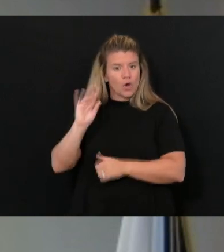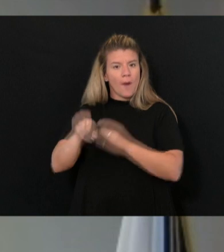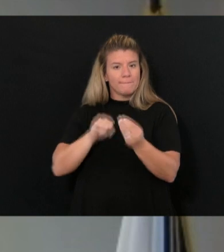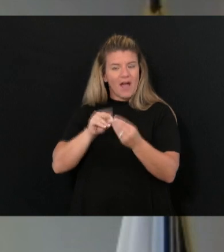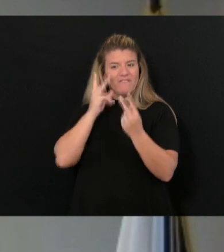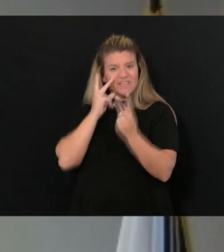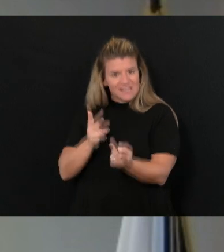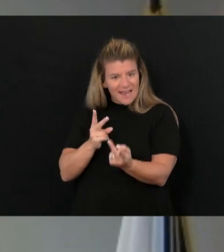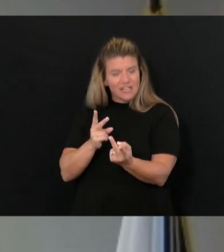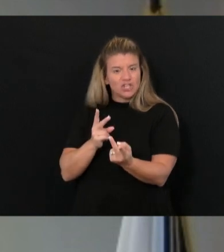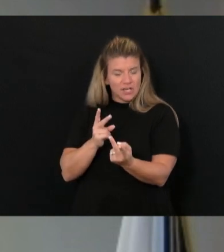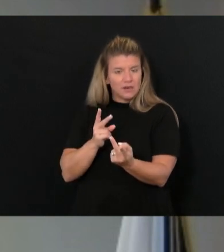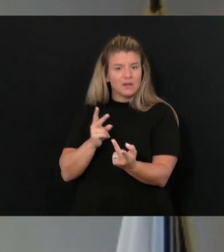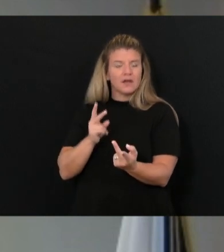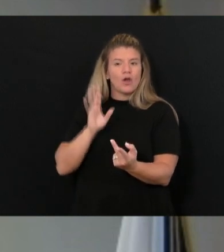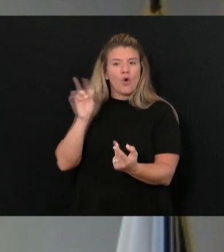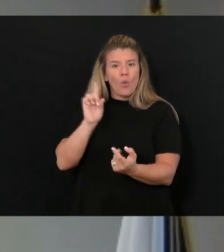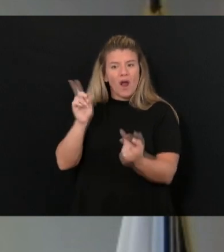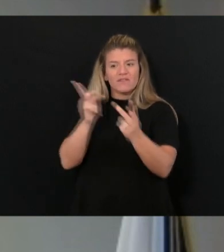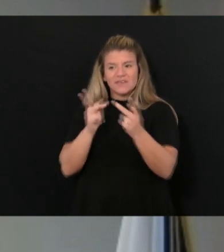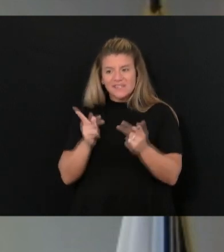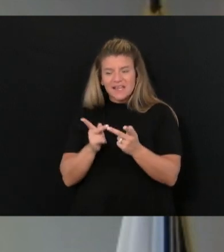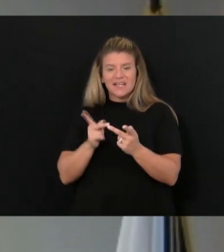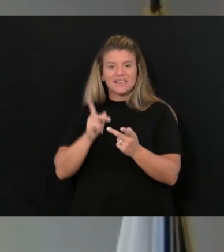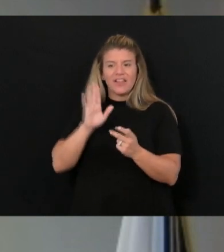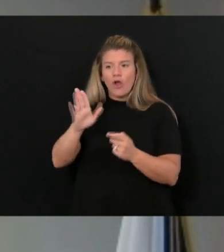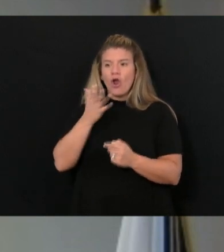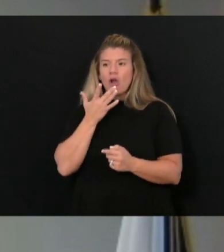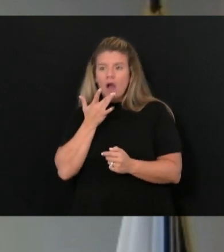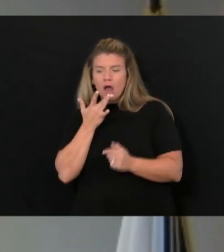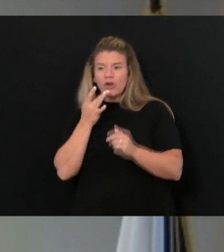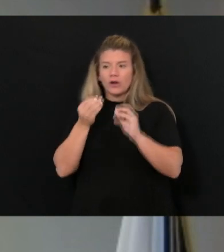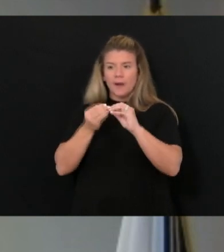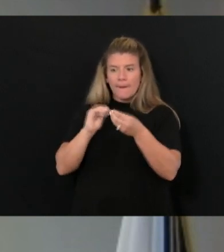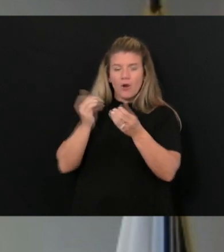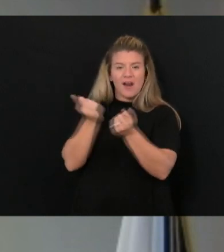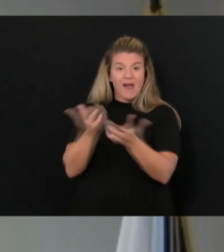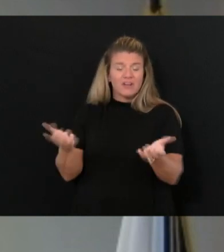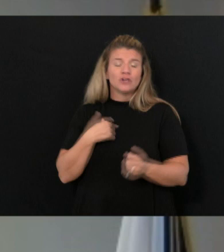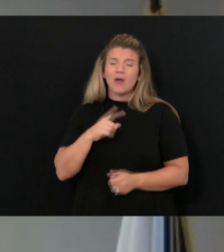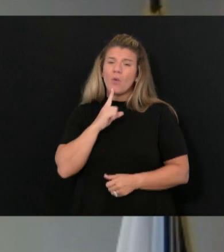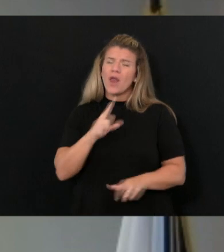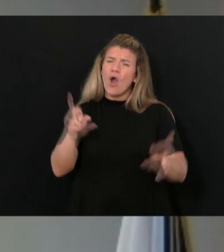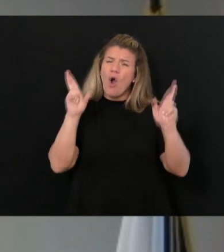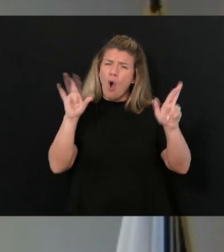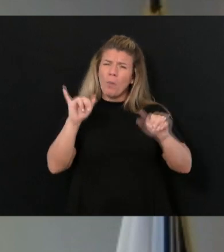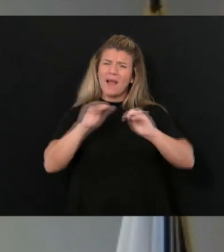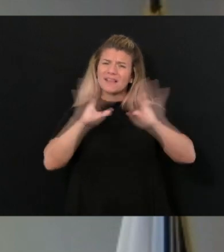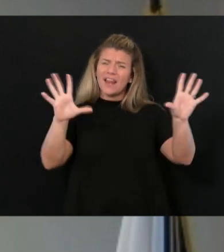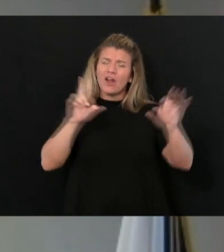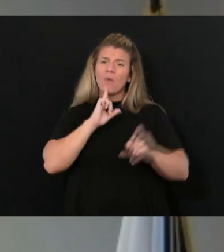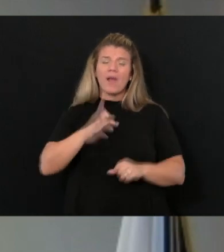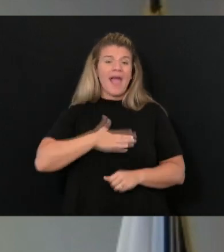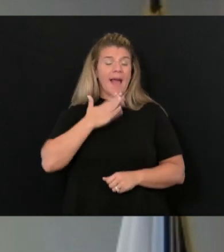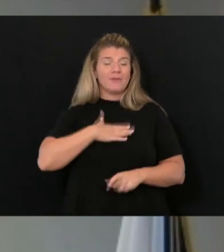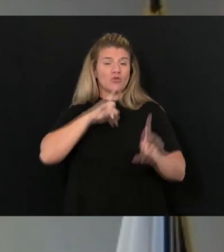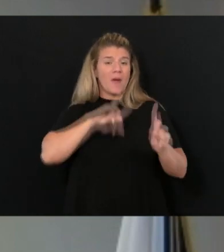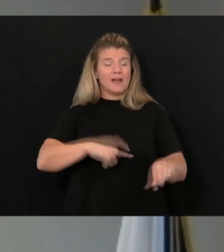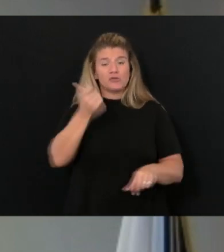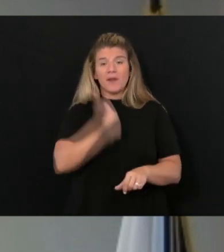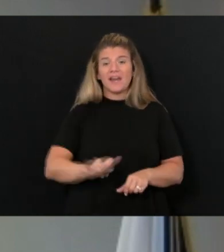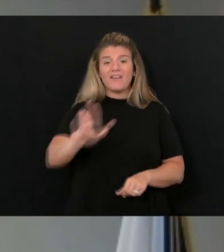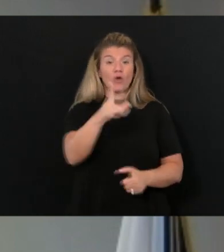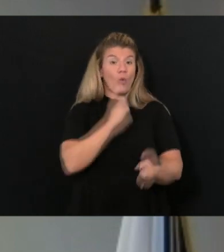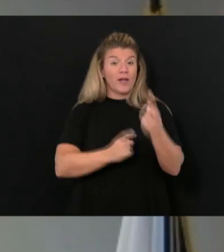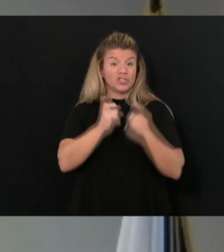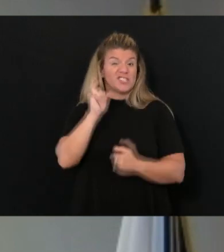and where facilities are within that county. So I hope that's clear. I'd be happy to answer questions later on that.